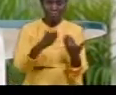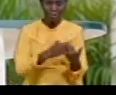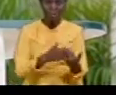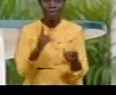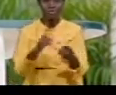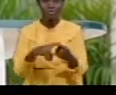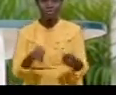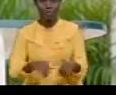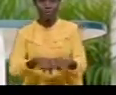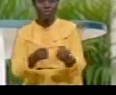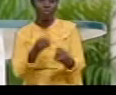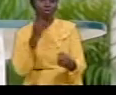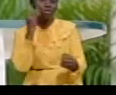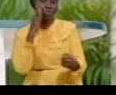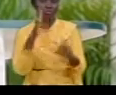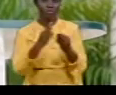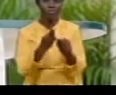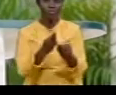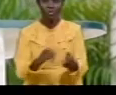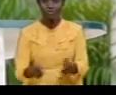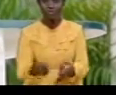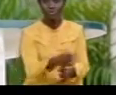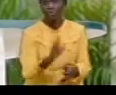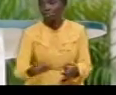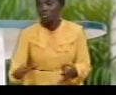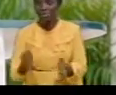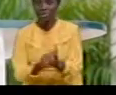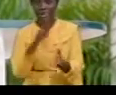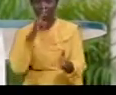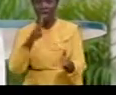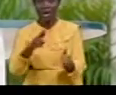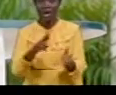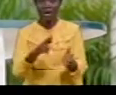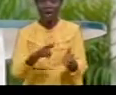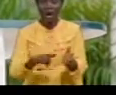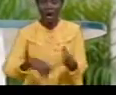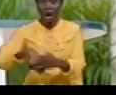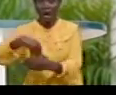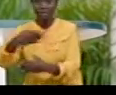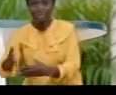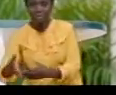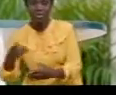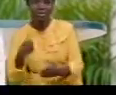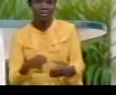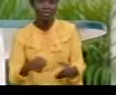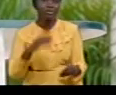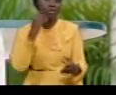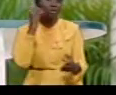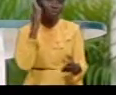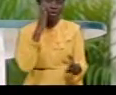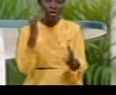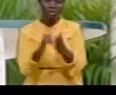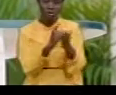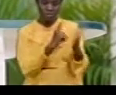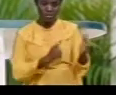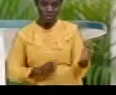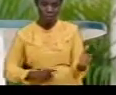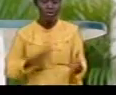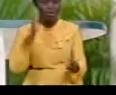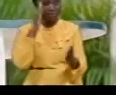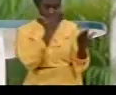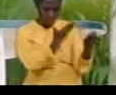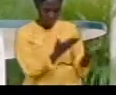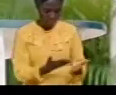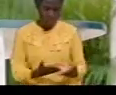are already outside. You two are already outside because of broken home. The Lord is bringing them together. Don't you see the scripture we